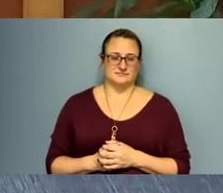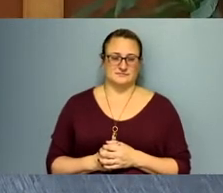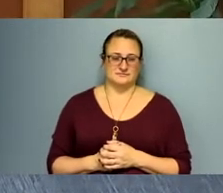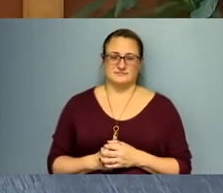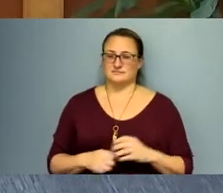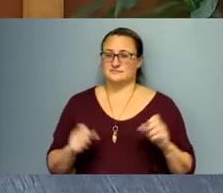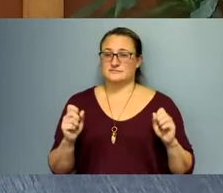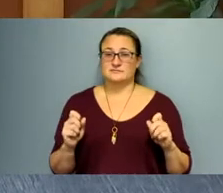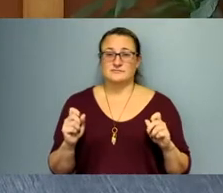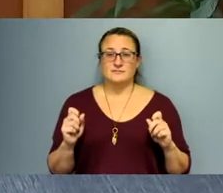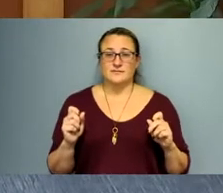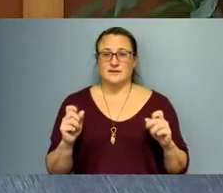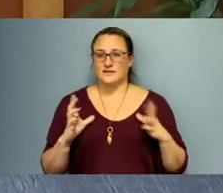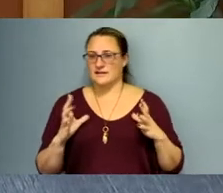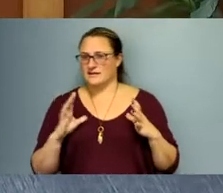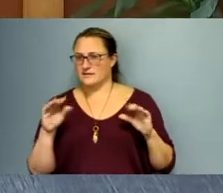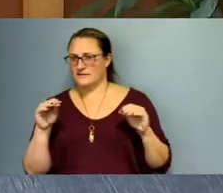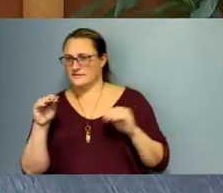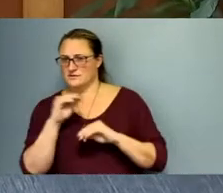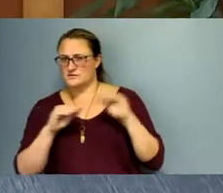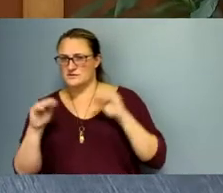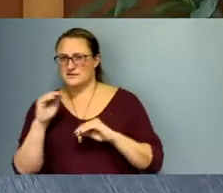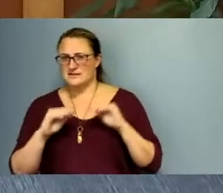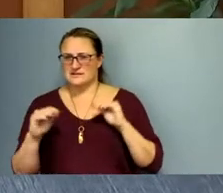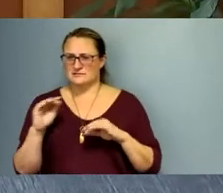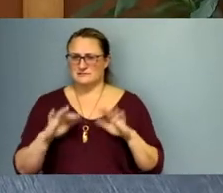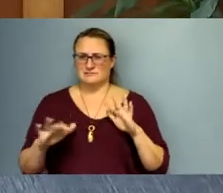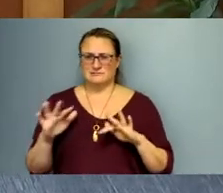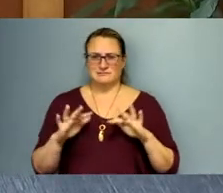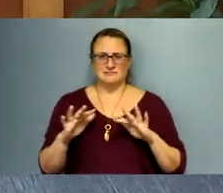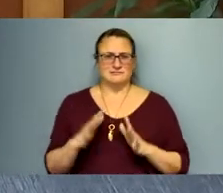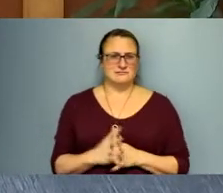I guess we have probably to switch these two, right? I know. We're going to do vice chairs.